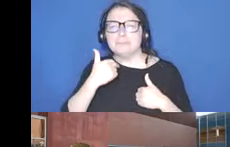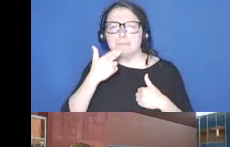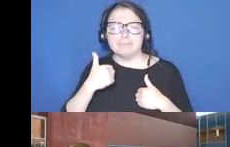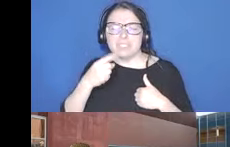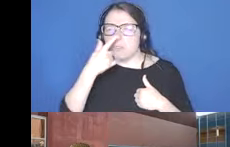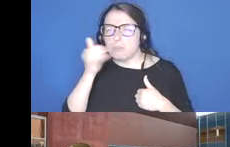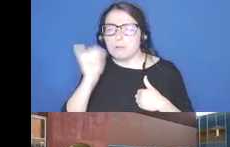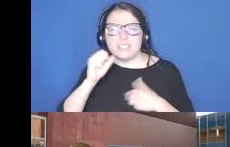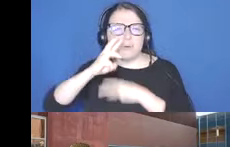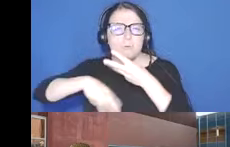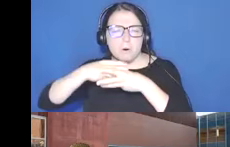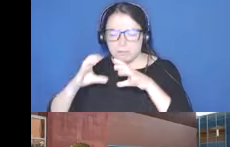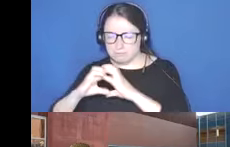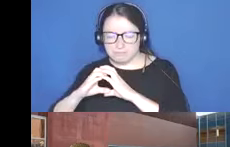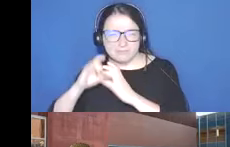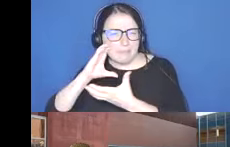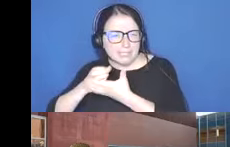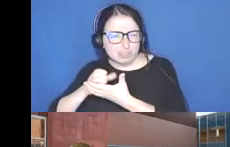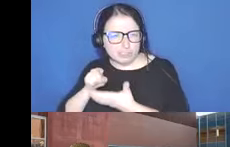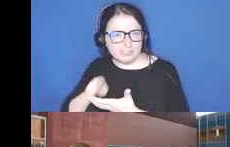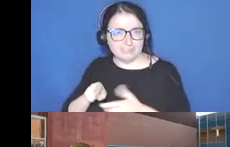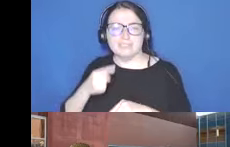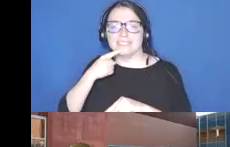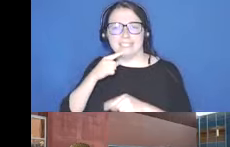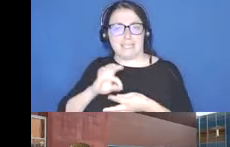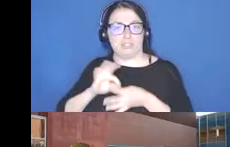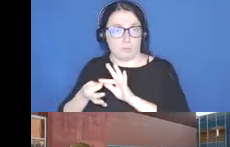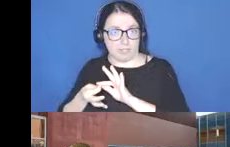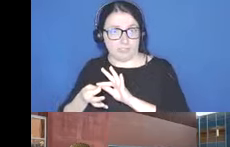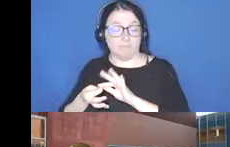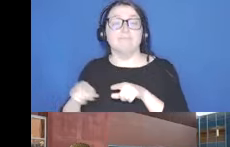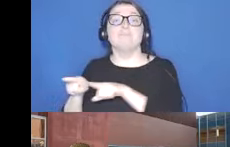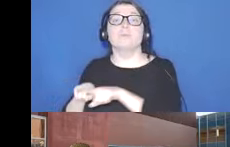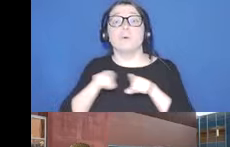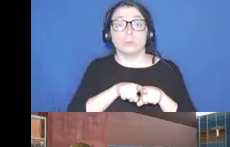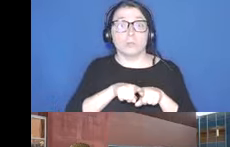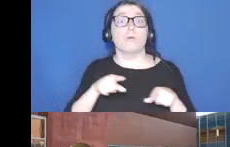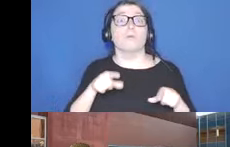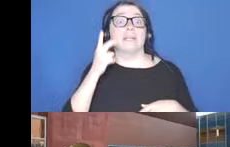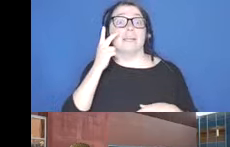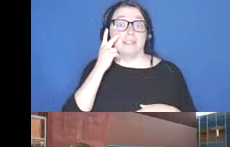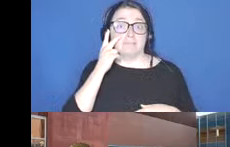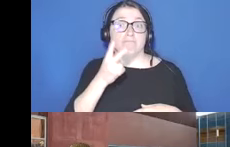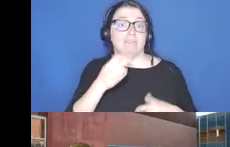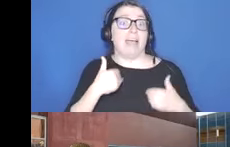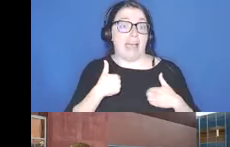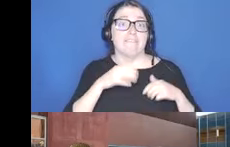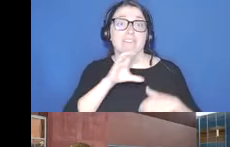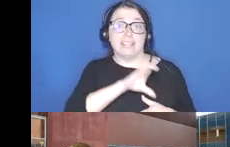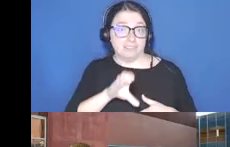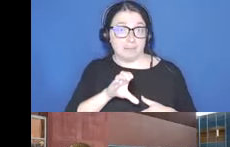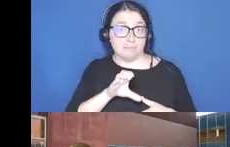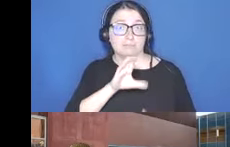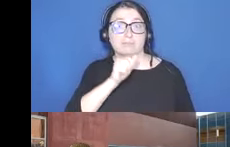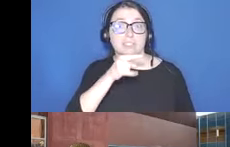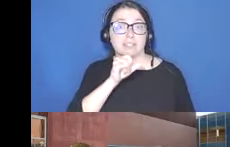it looks like a little world that says interpretation. There is also captioning. I know I can see the captioning right now, but if for some reason